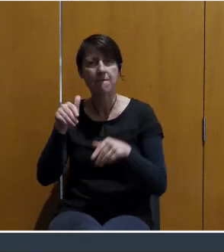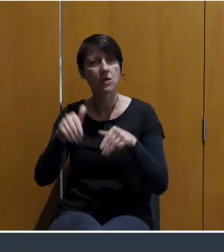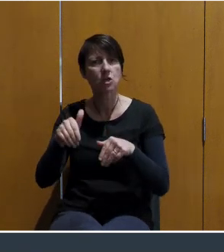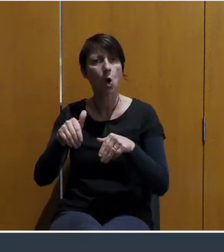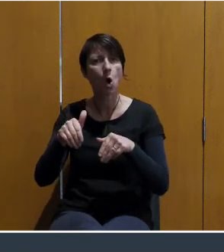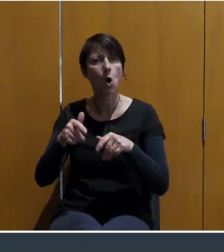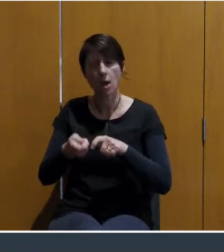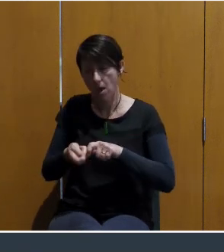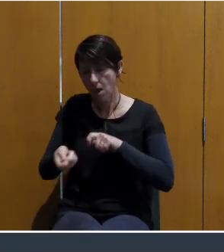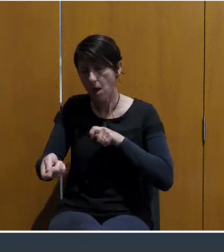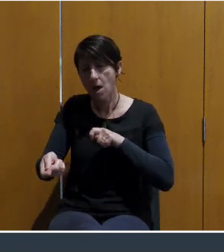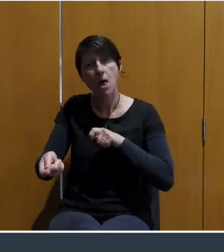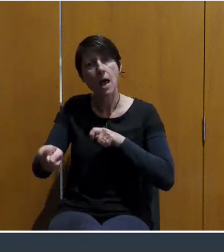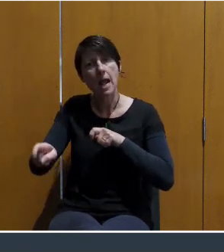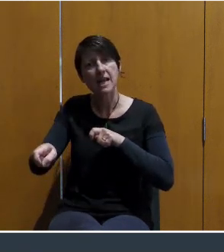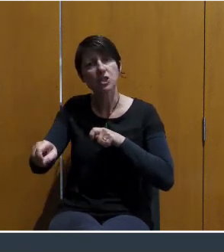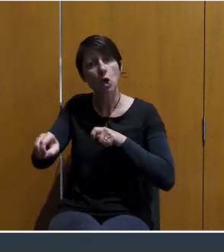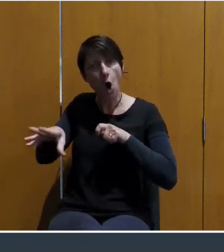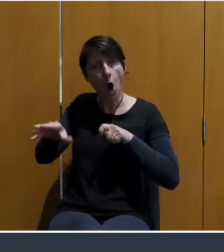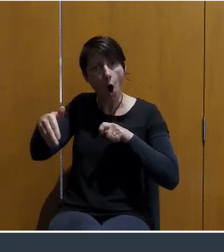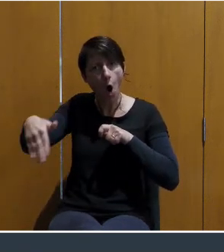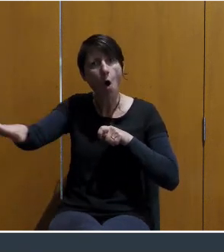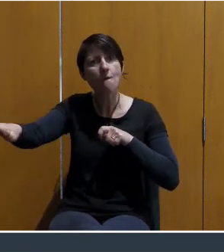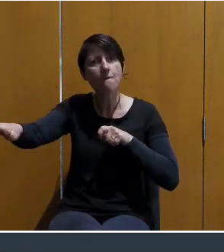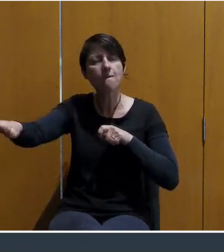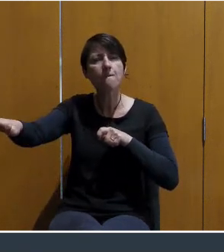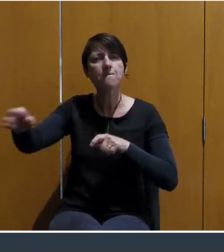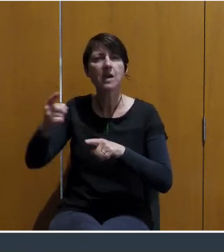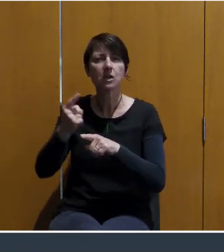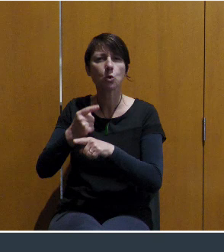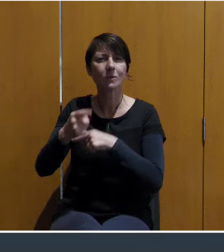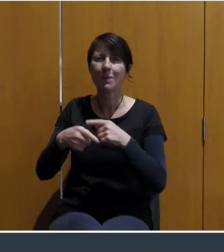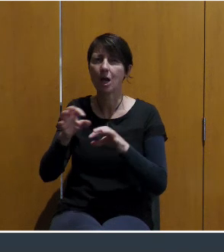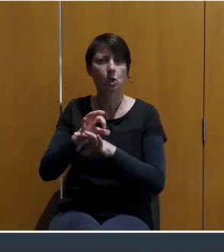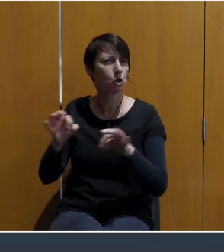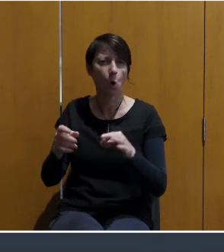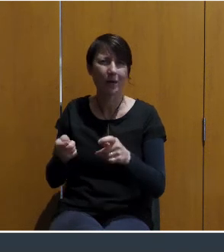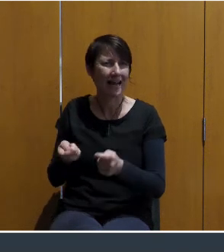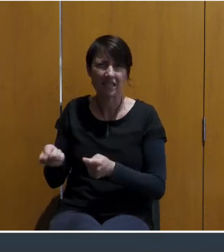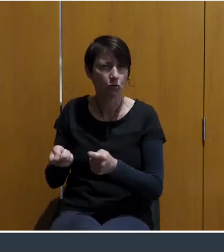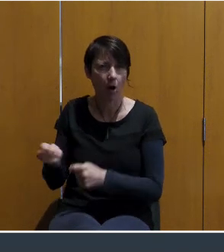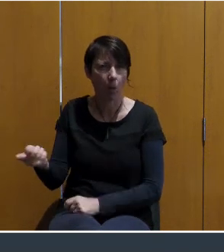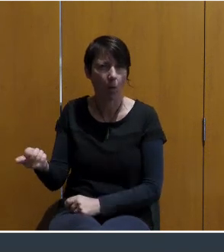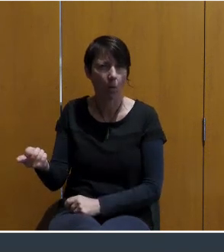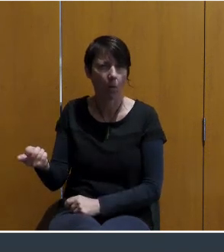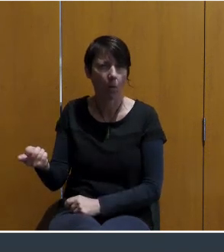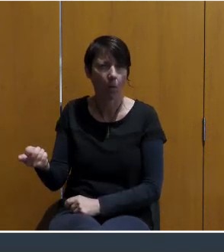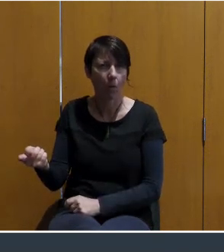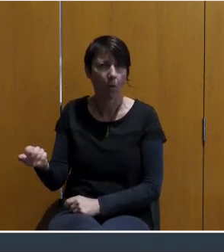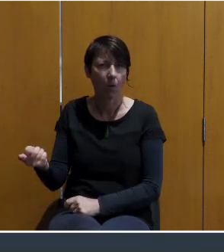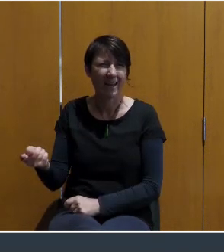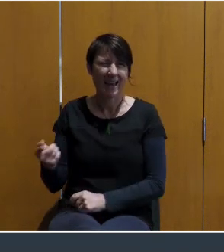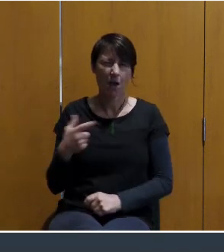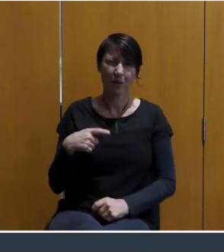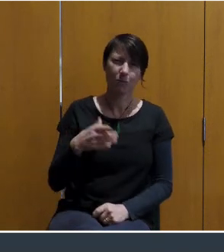in control. And I just wonder if that's a hangover from our previous bylaw where you were able to have a dog in a